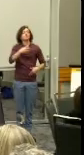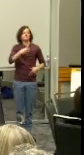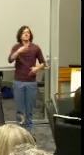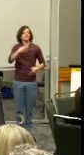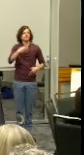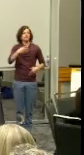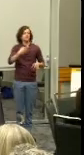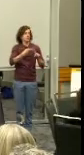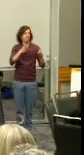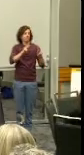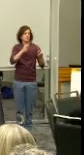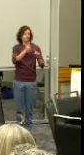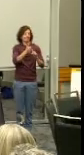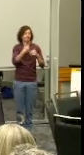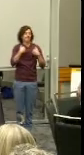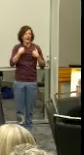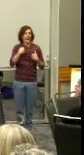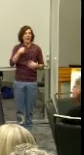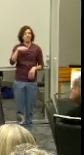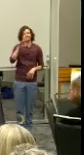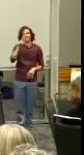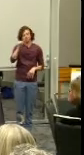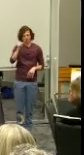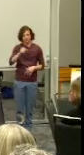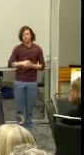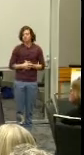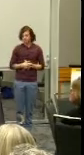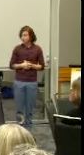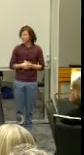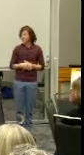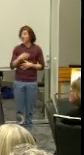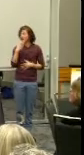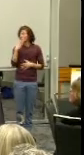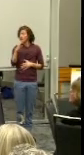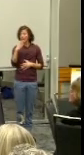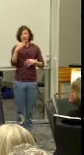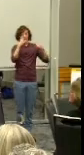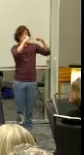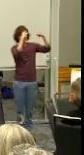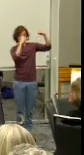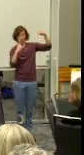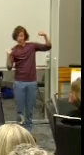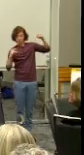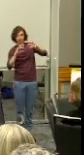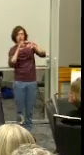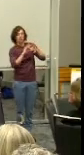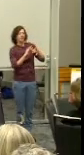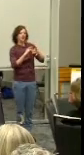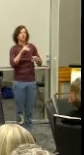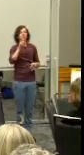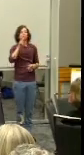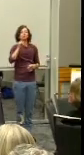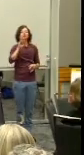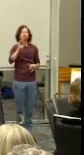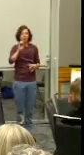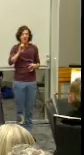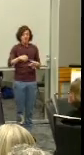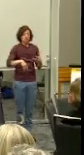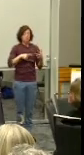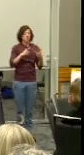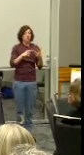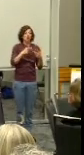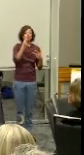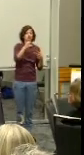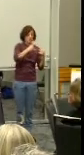coming from folks with disabilities. Where the blue line is based on race, and the green line is based on sex.